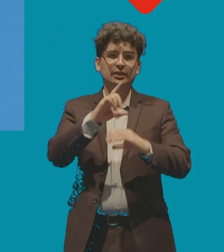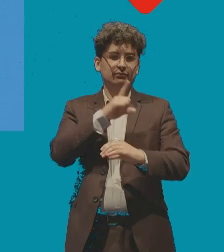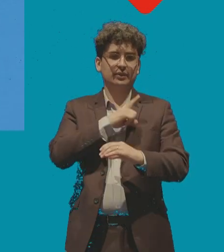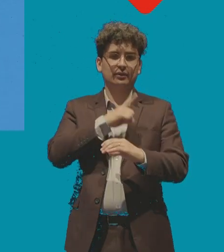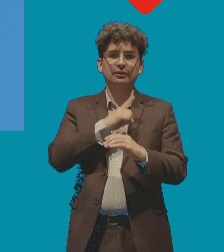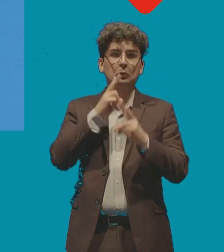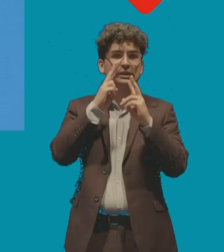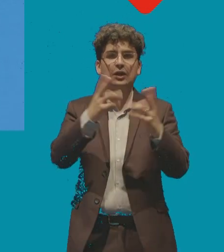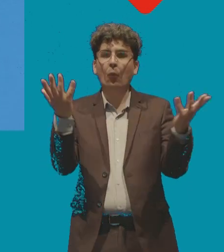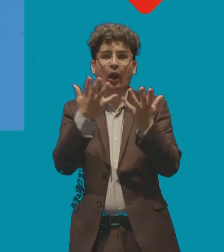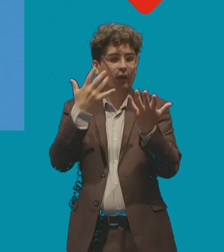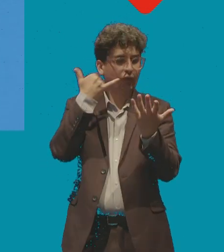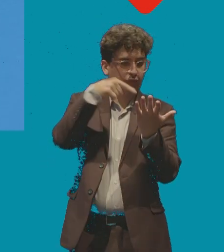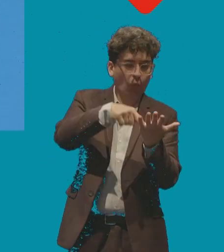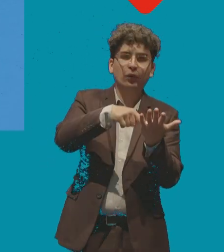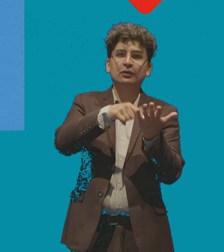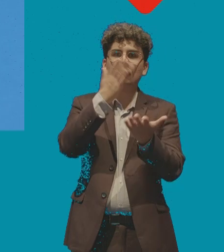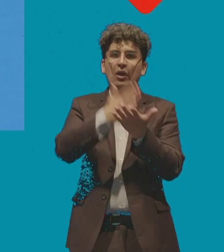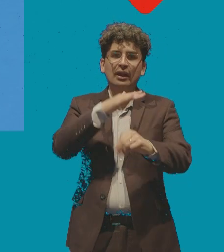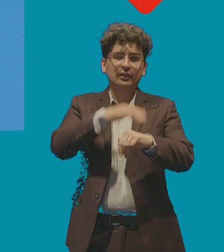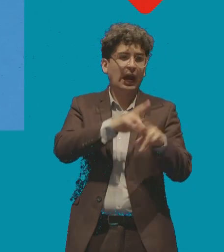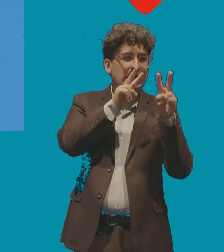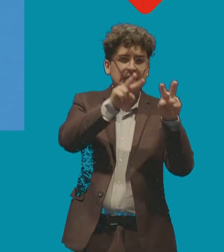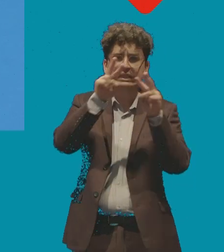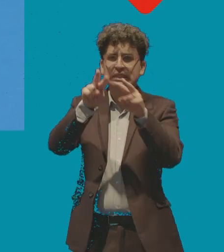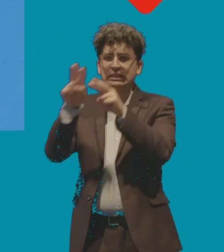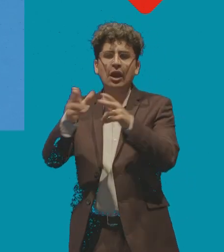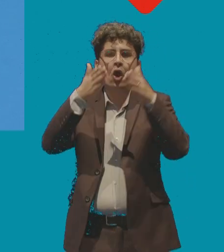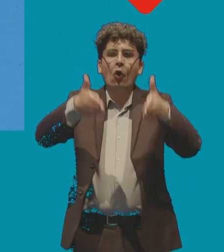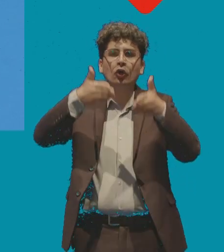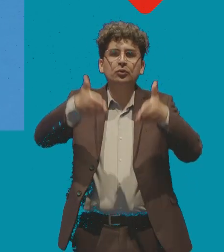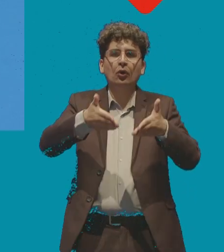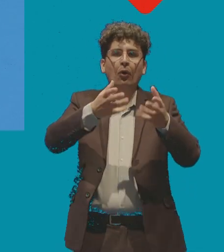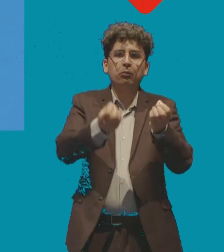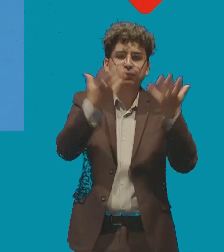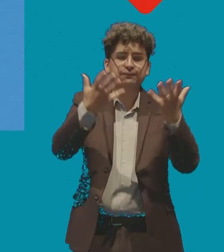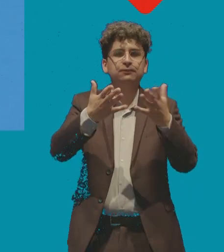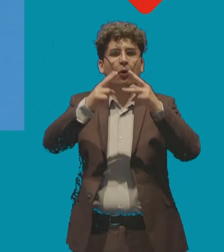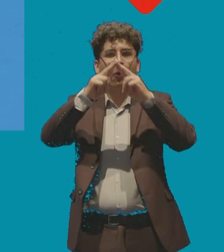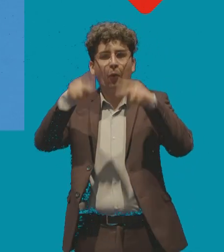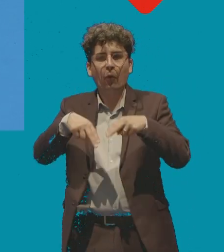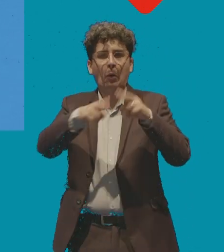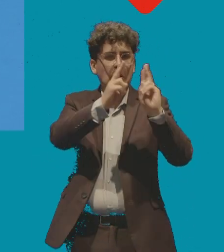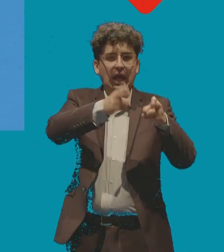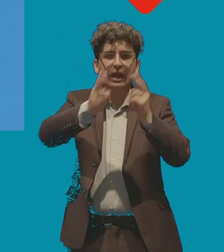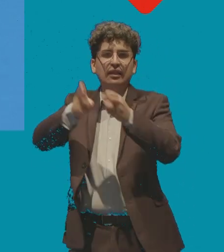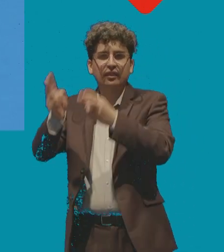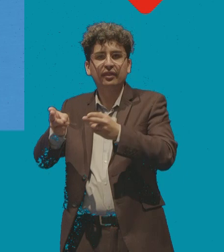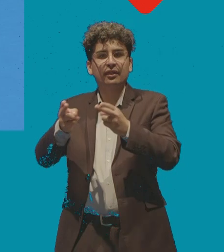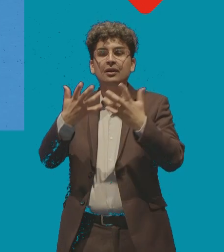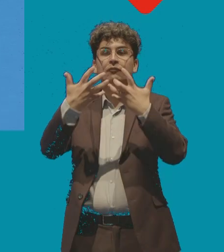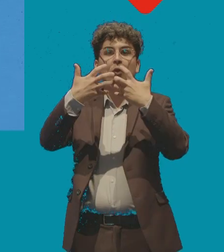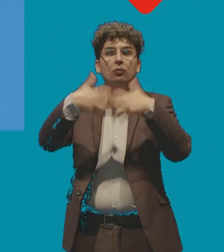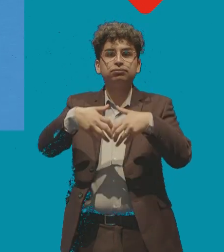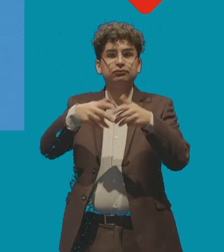our mobile phones in real time the obliteration of hospitals, homes, and human beings with high-tech weaponry made here